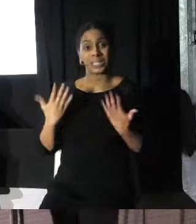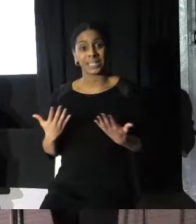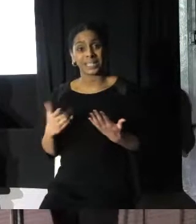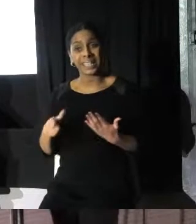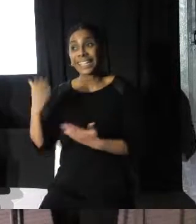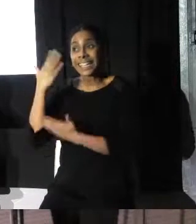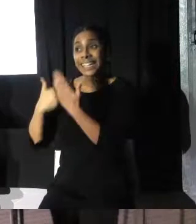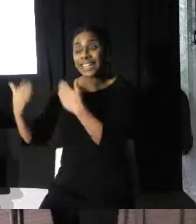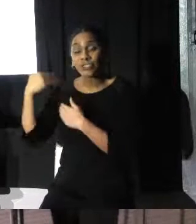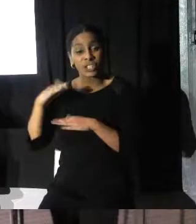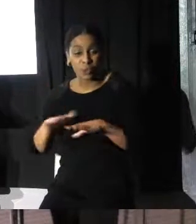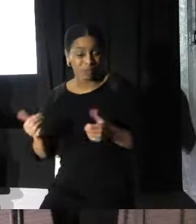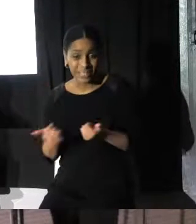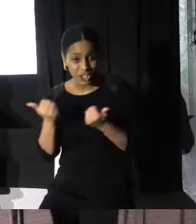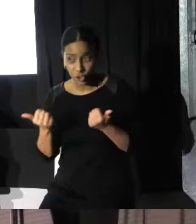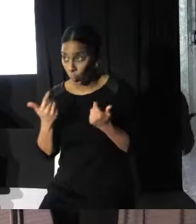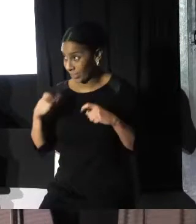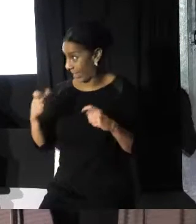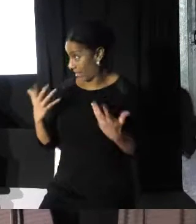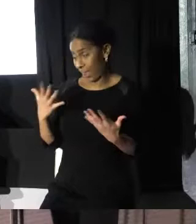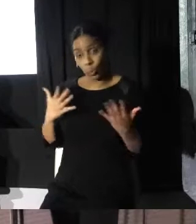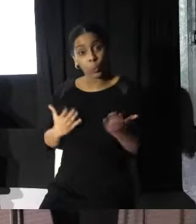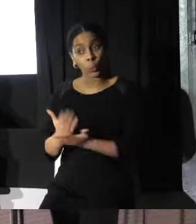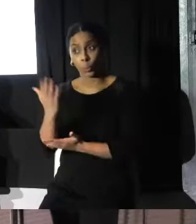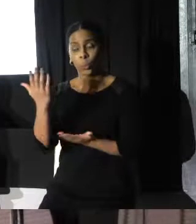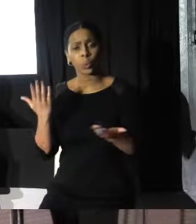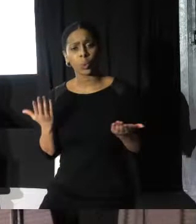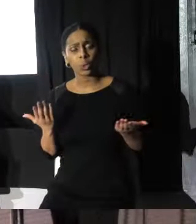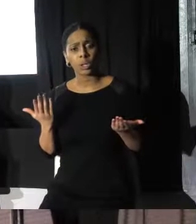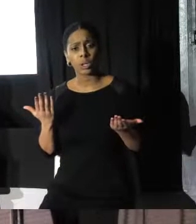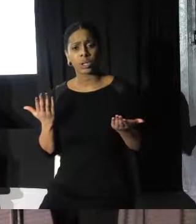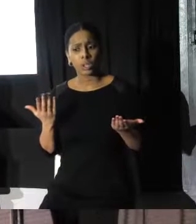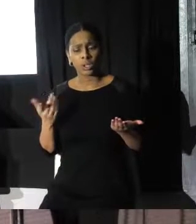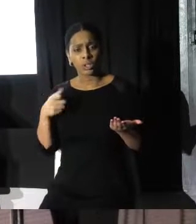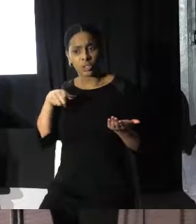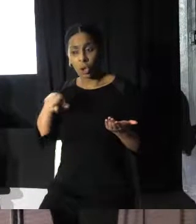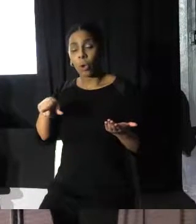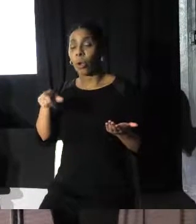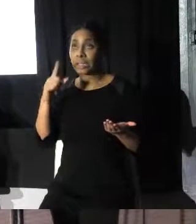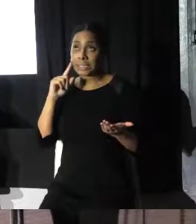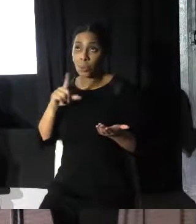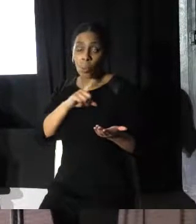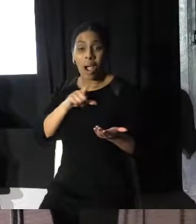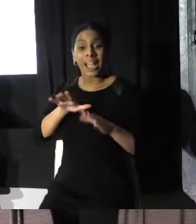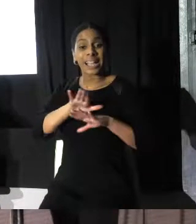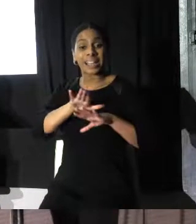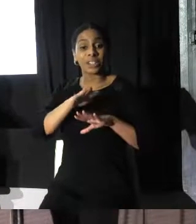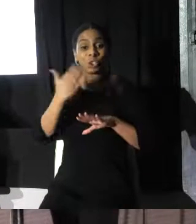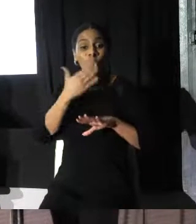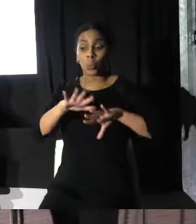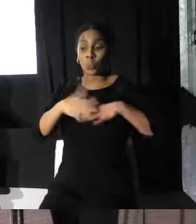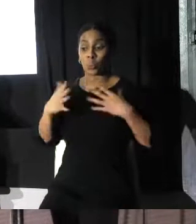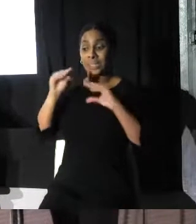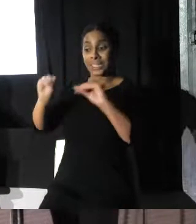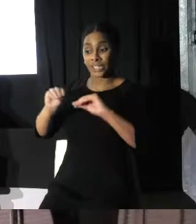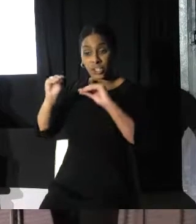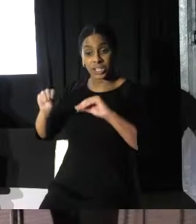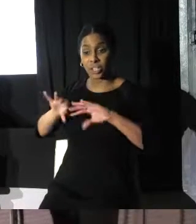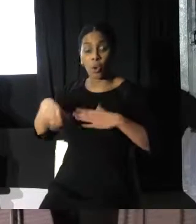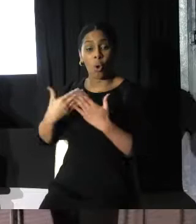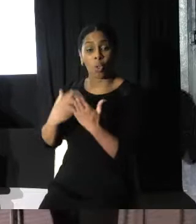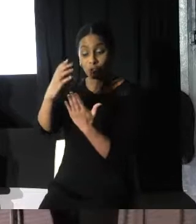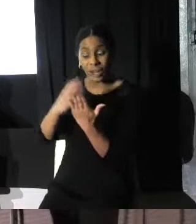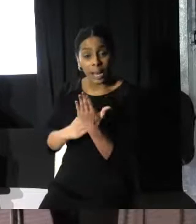not over. So I think facing up to those histories, big part of the reason they're not on the curriculum is that then we'd have not only to be